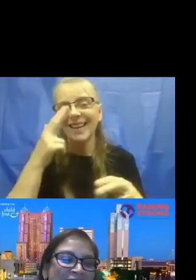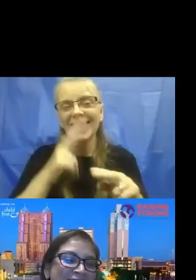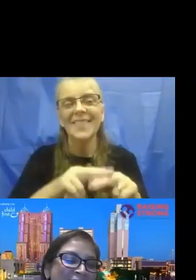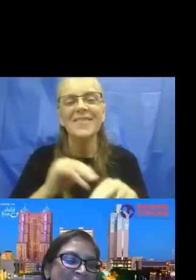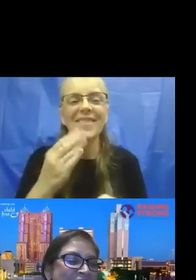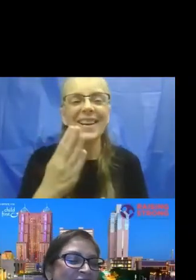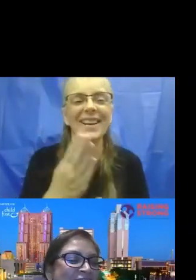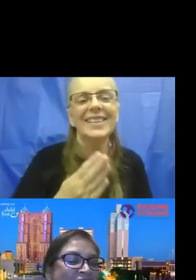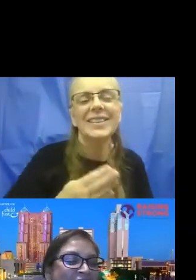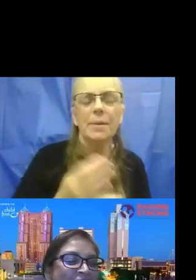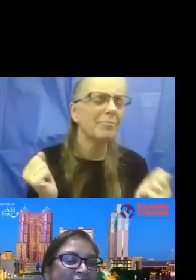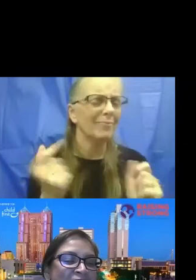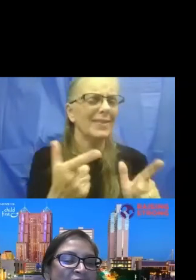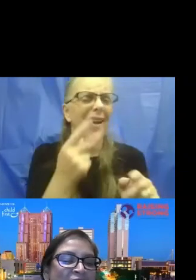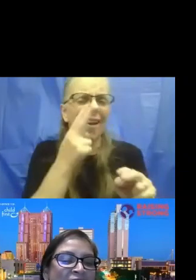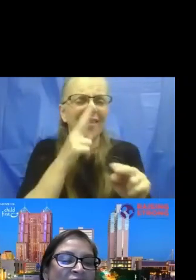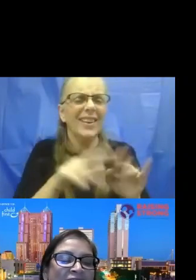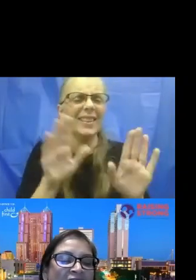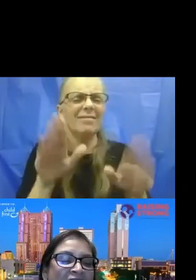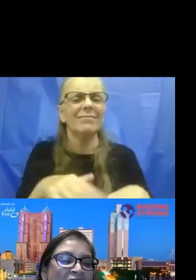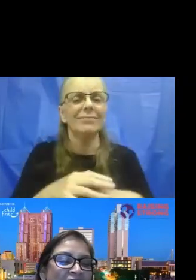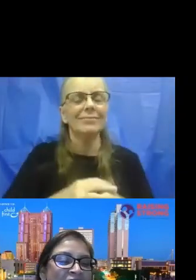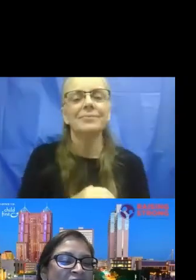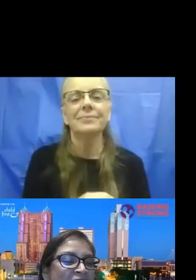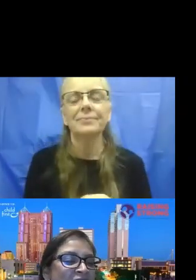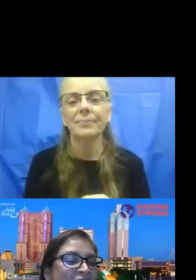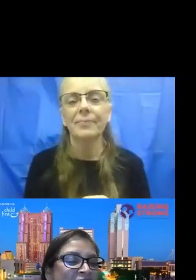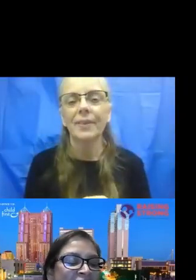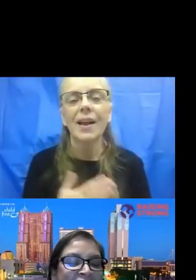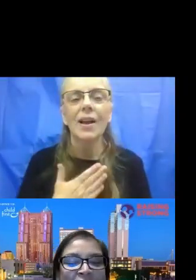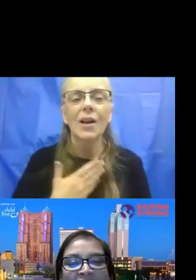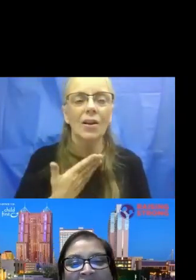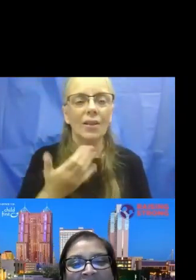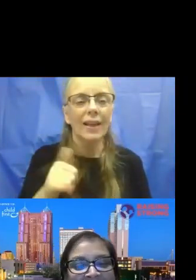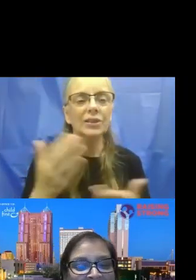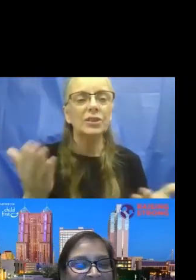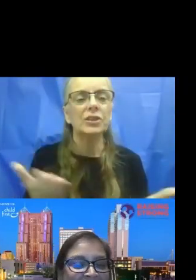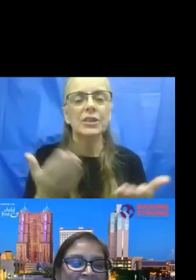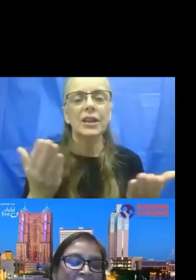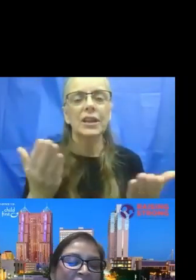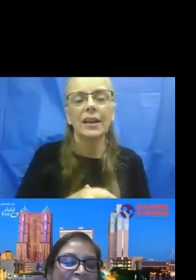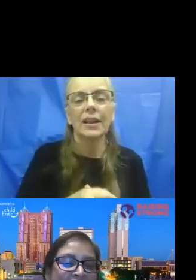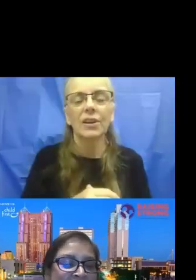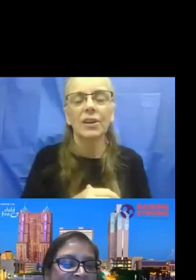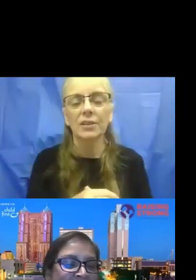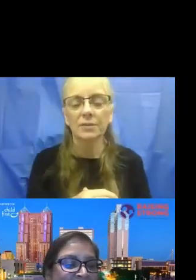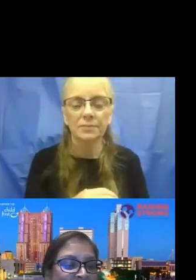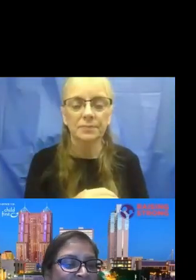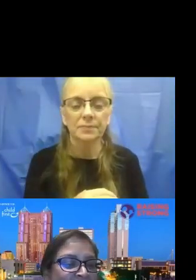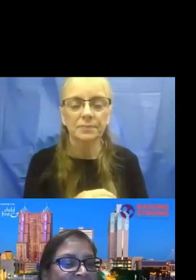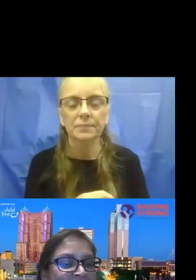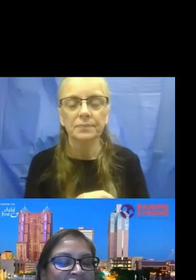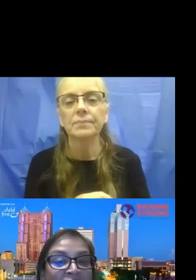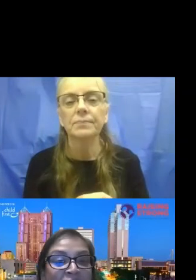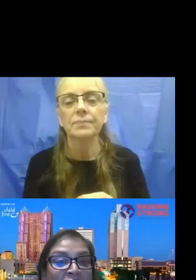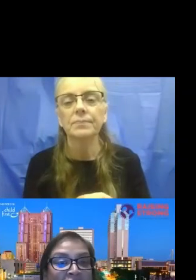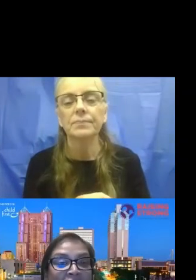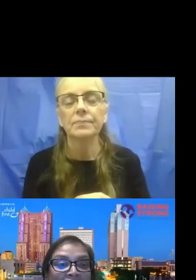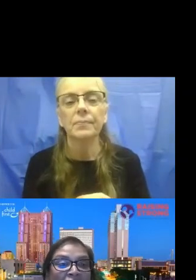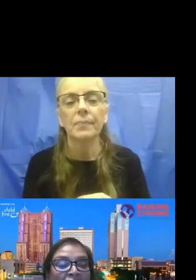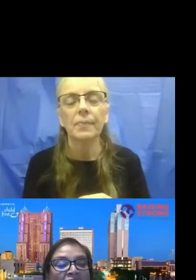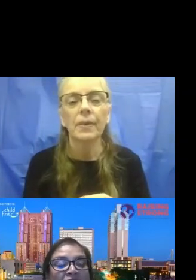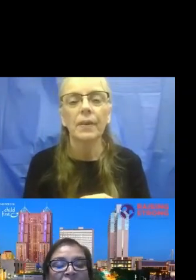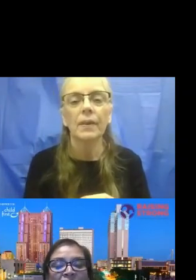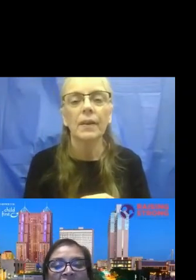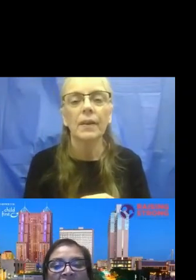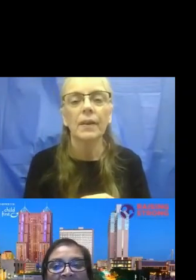all fun, right? So glad y'all are still here, sticking out the event with us. So we